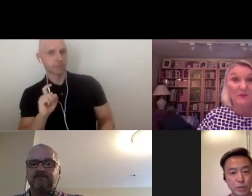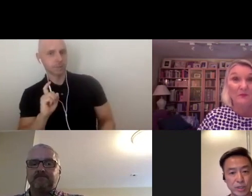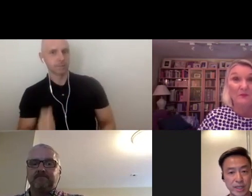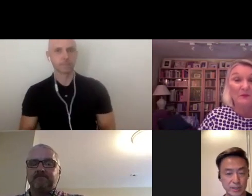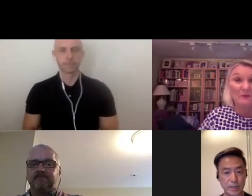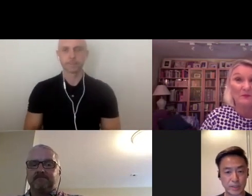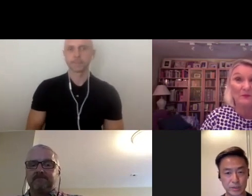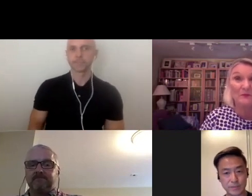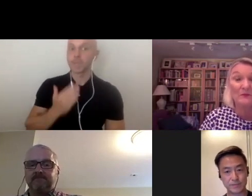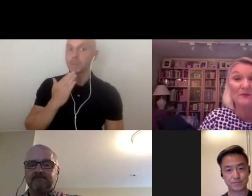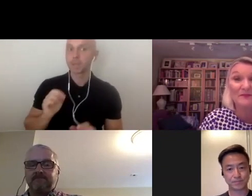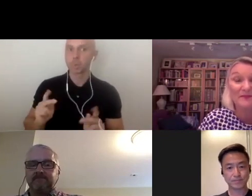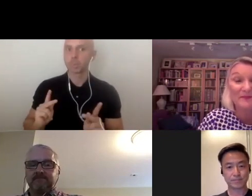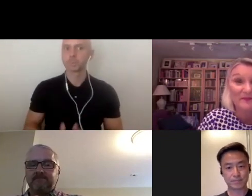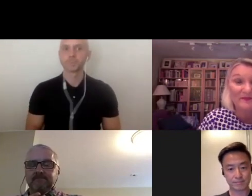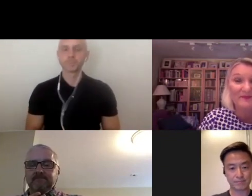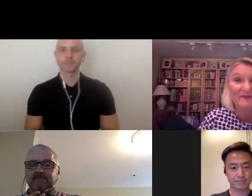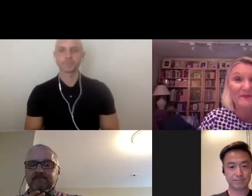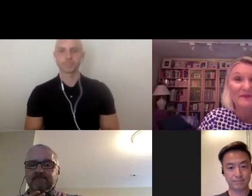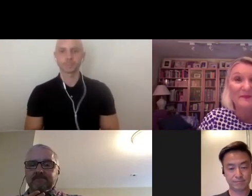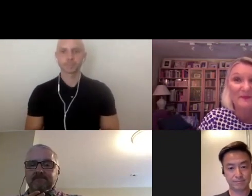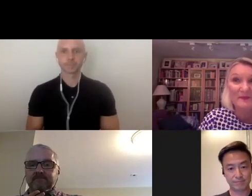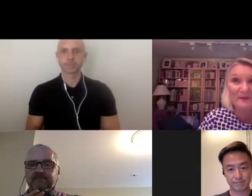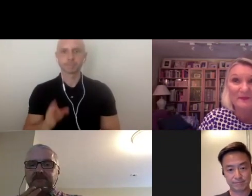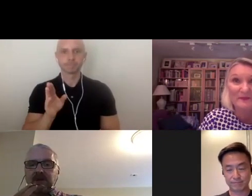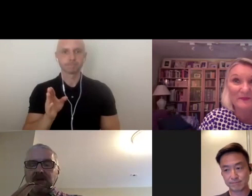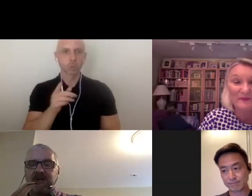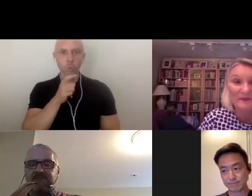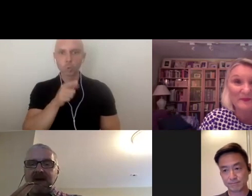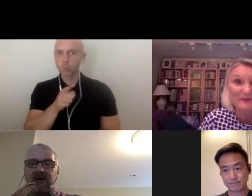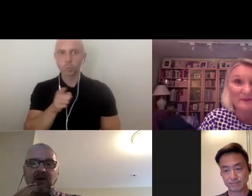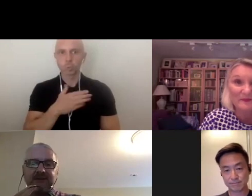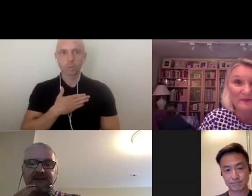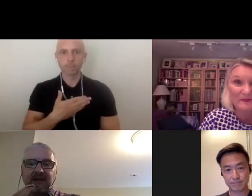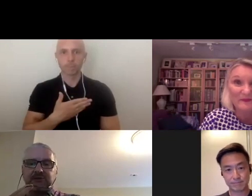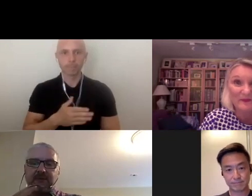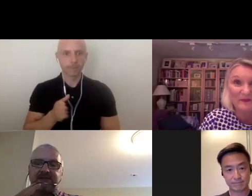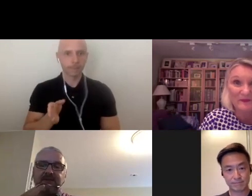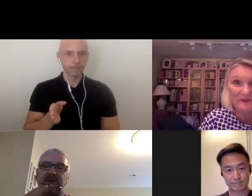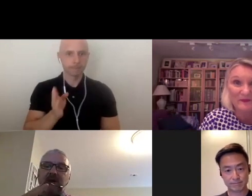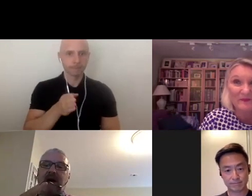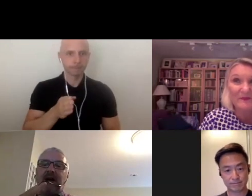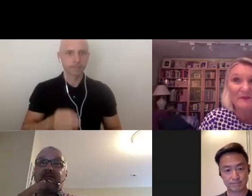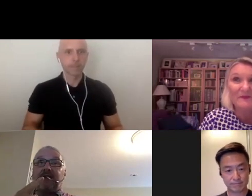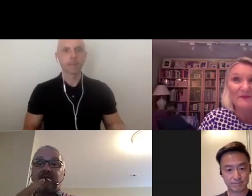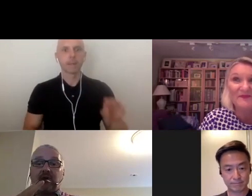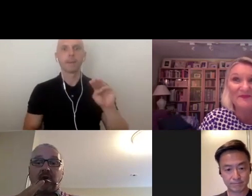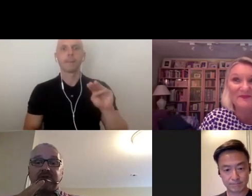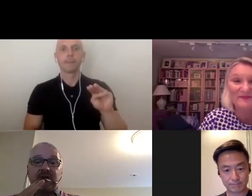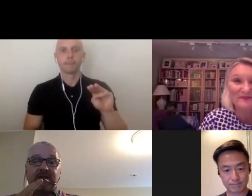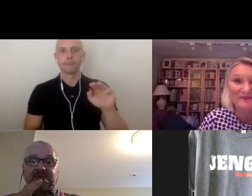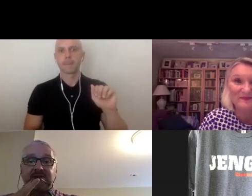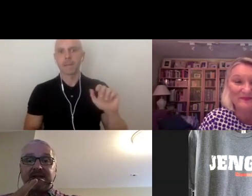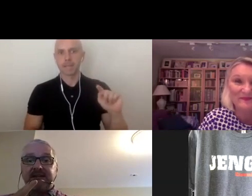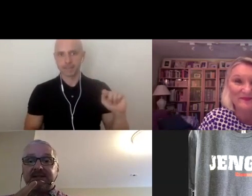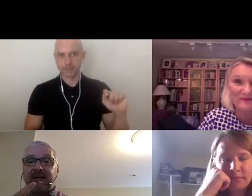this opportunity to ask my question. Who wants to take that question? It's Matt here. I'll take that question, Maxine. Thank you for your question